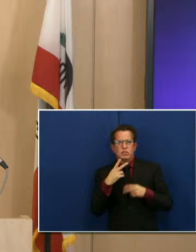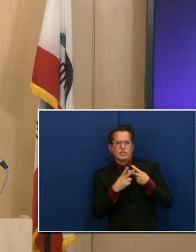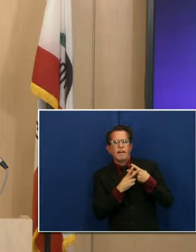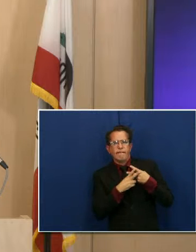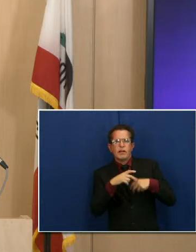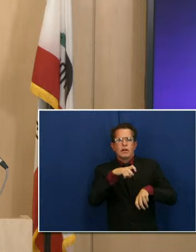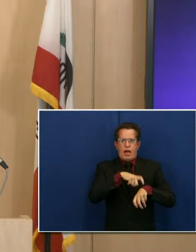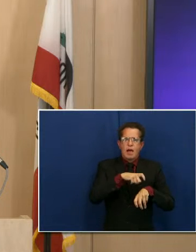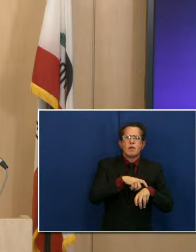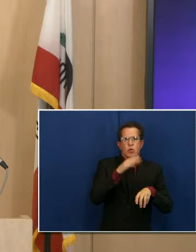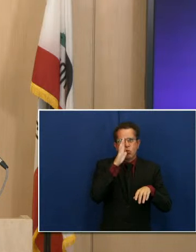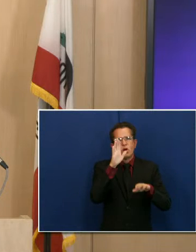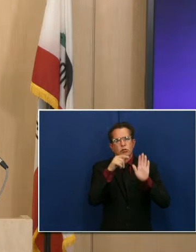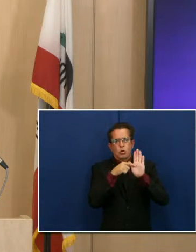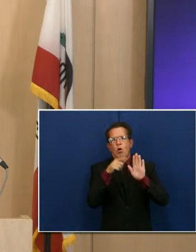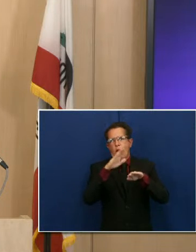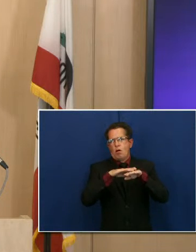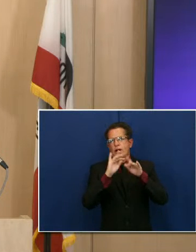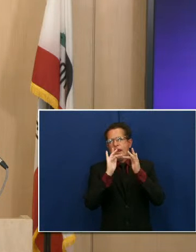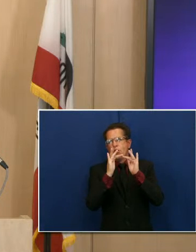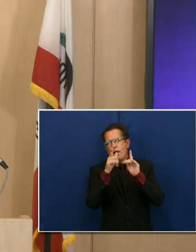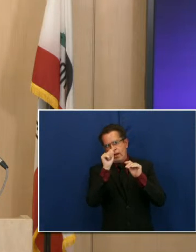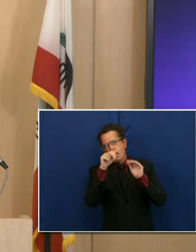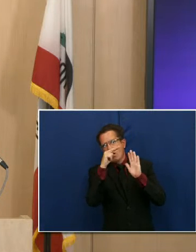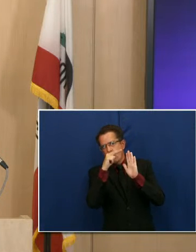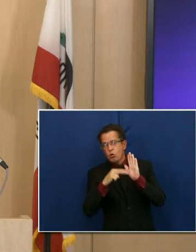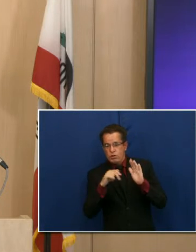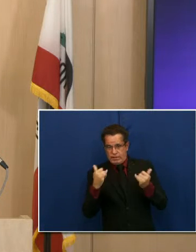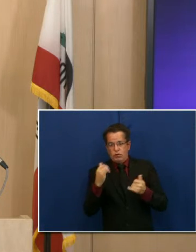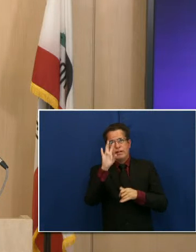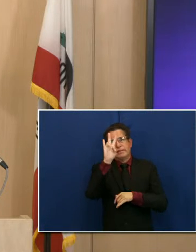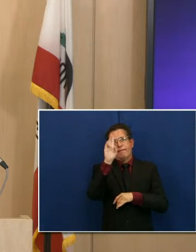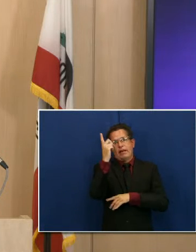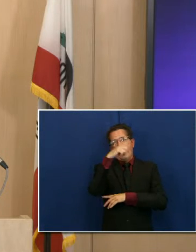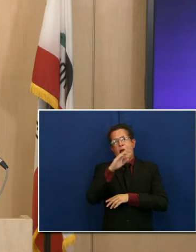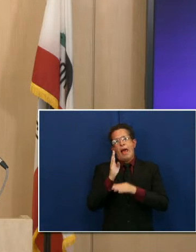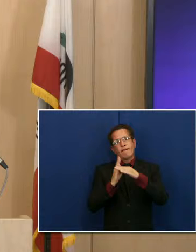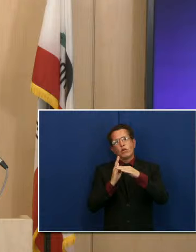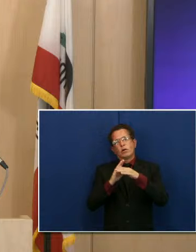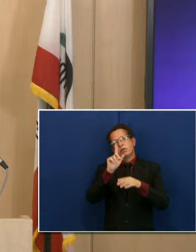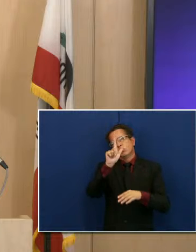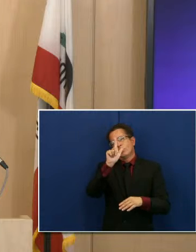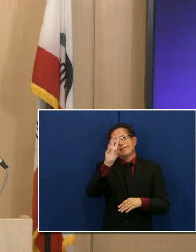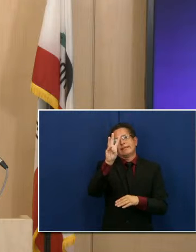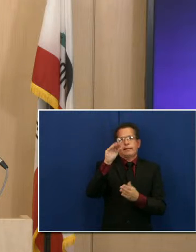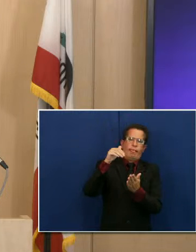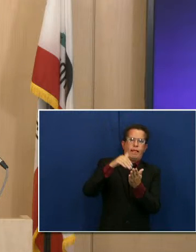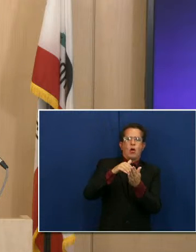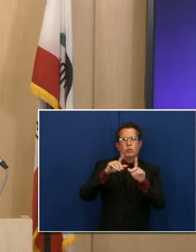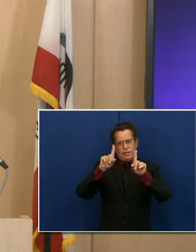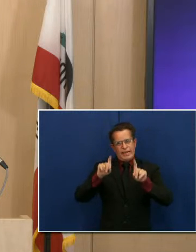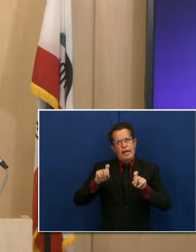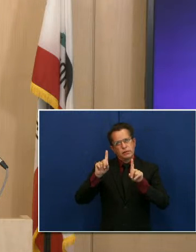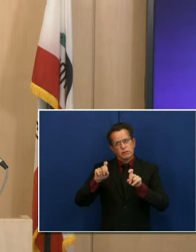numbers continue to be strong. Our 7-day average of testing is more than 25,000, almost 26,000 tests.